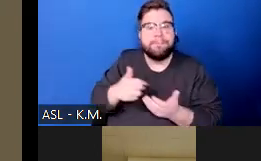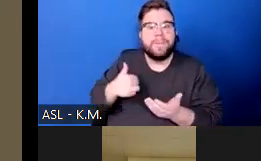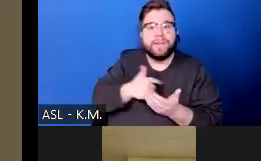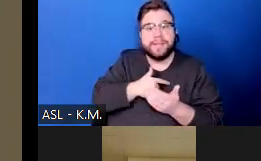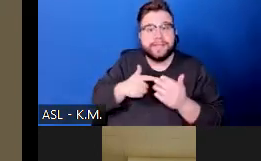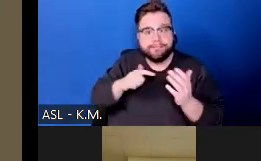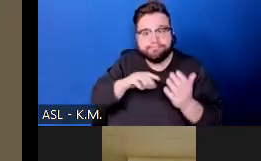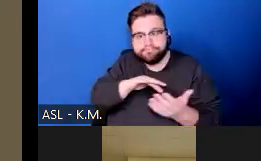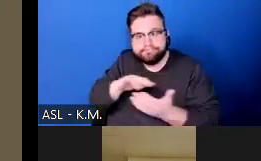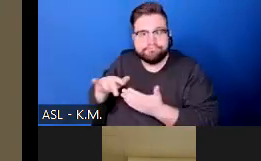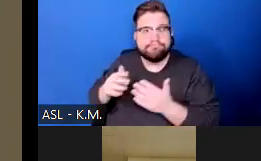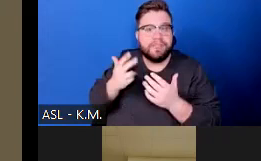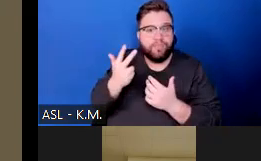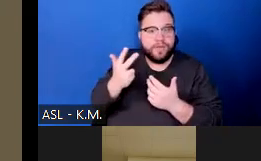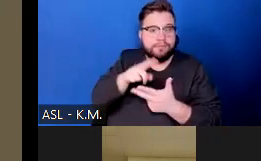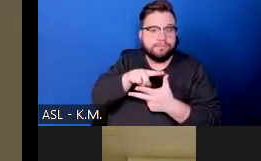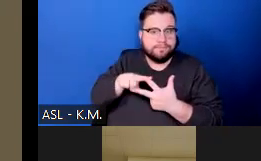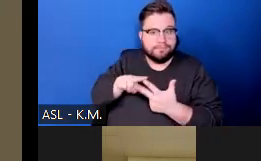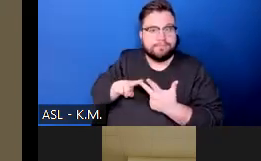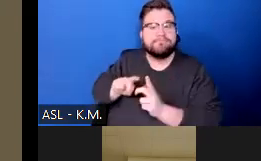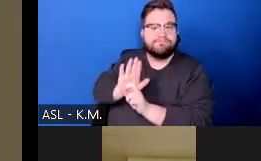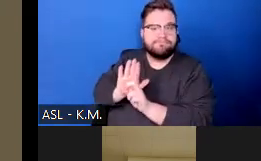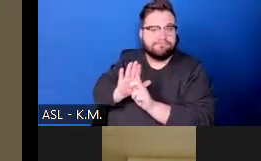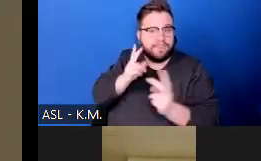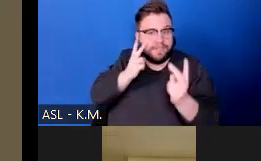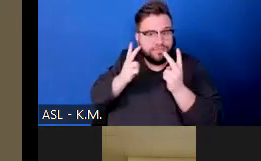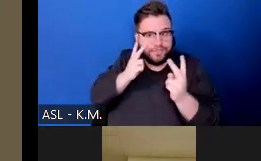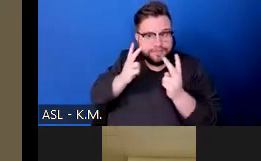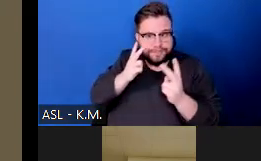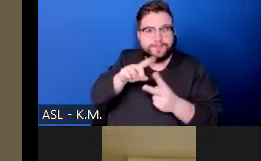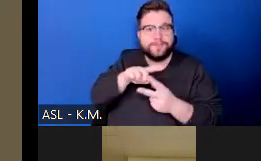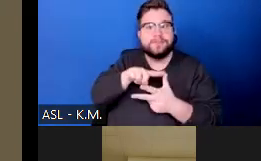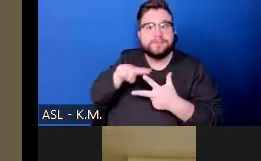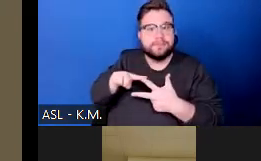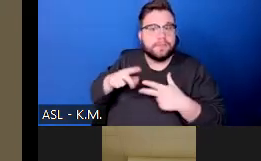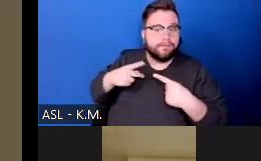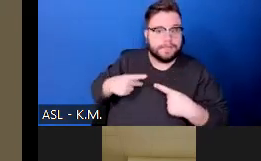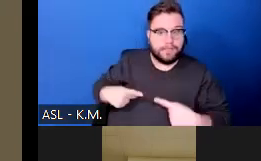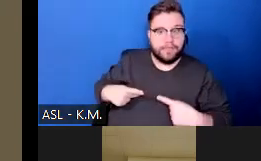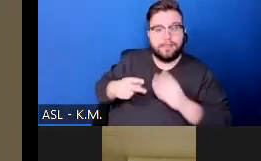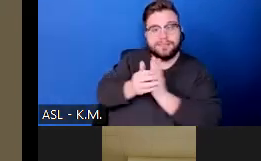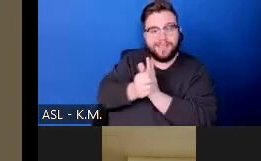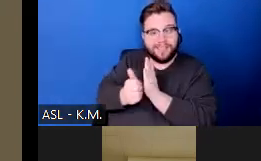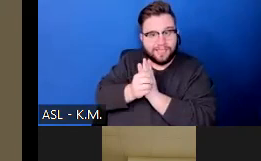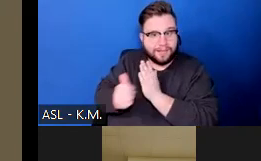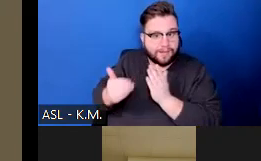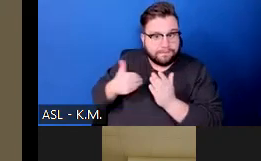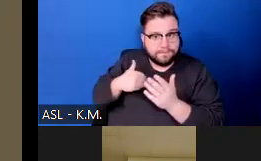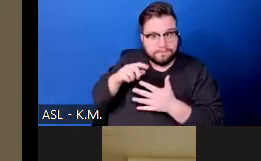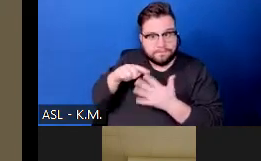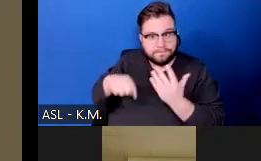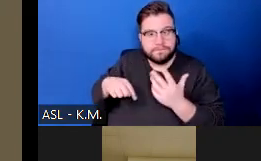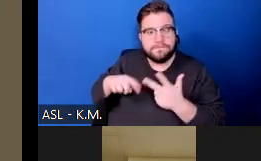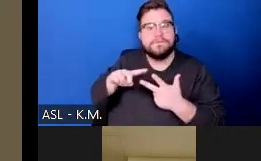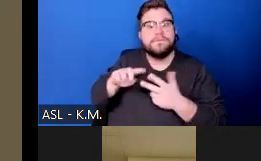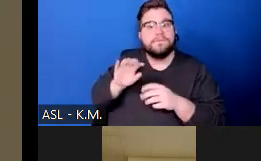main factors there. One is your vision, two being physical skills and functioning, and then